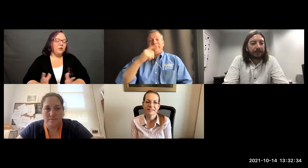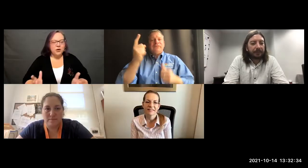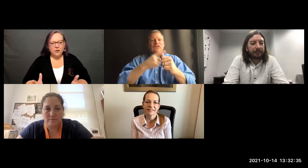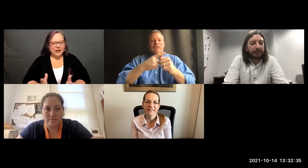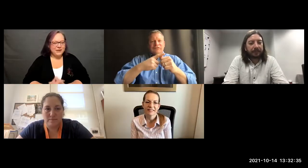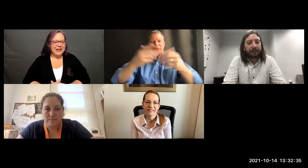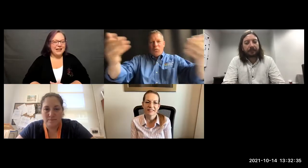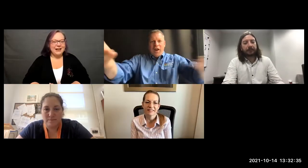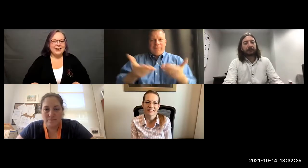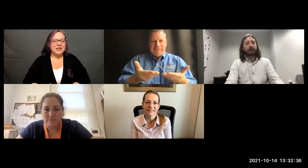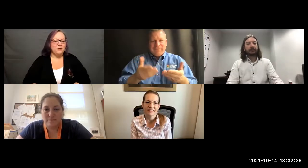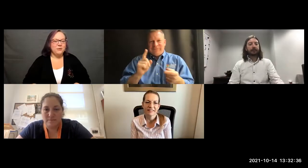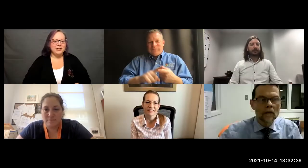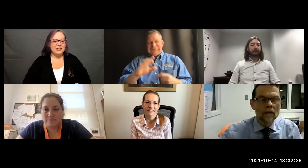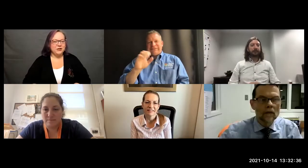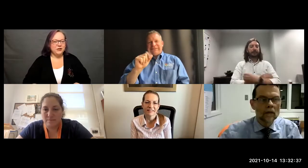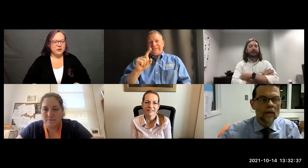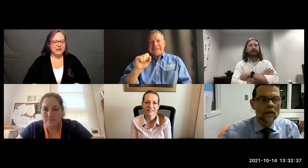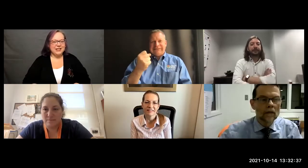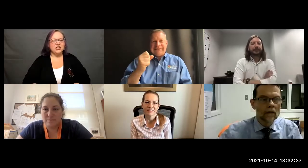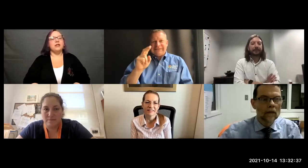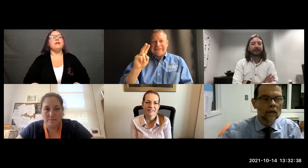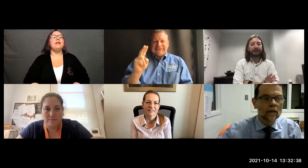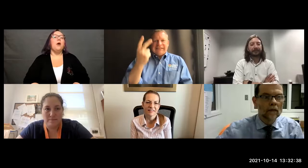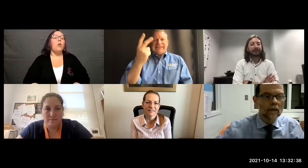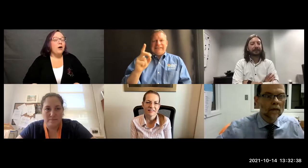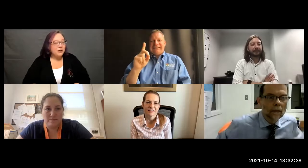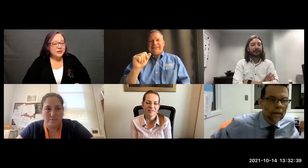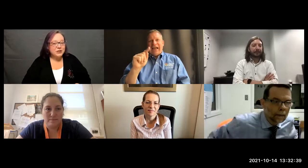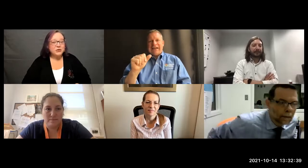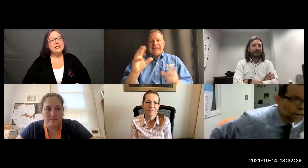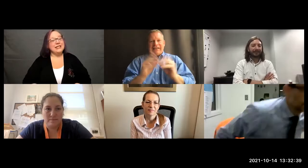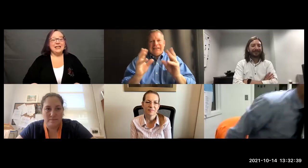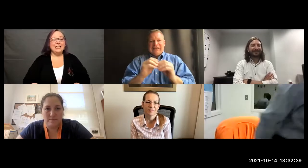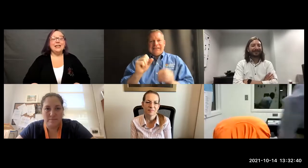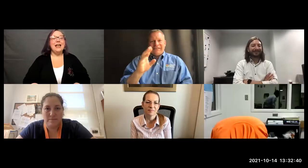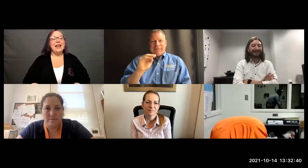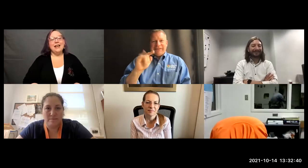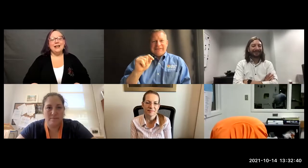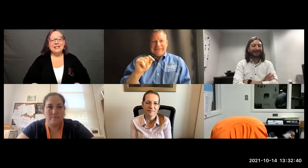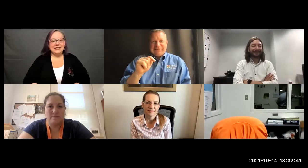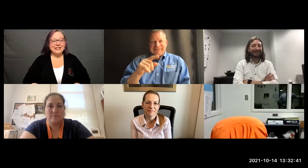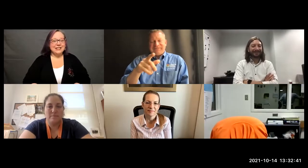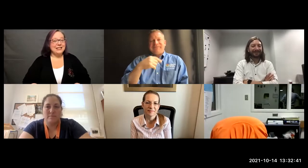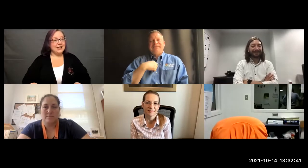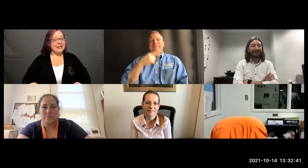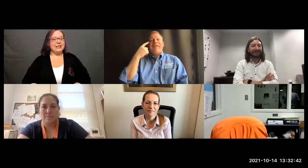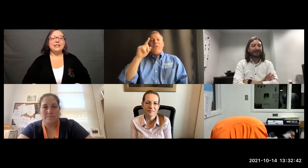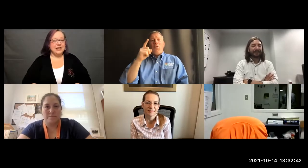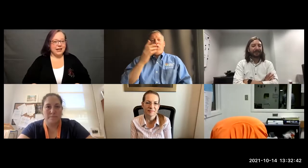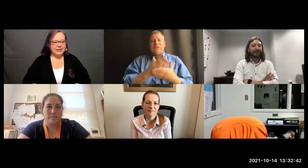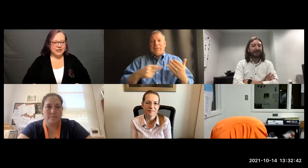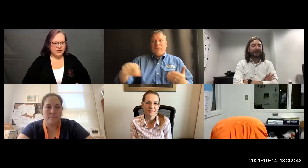Okay, we'll go ahead and begin as other people continue to join the session. Welcome to CEASD's